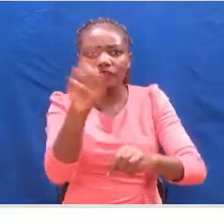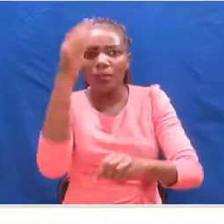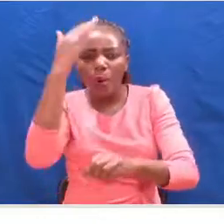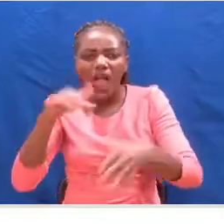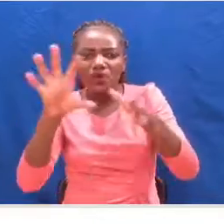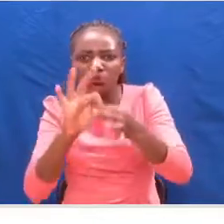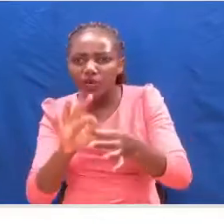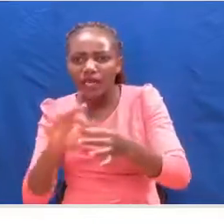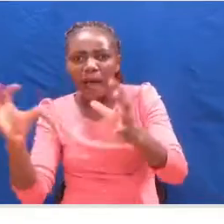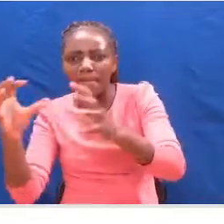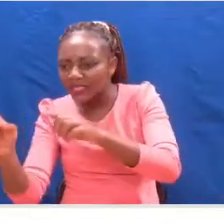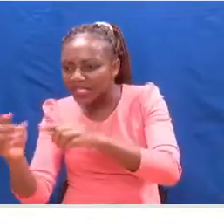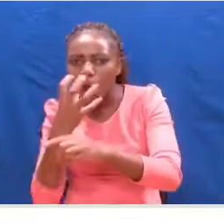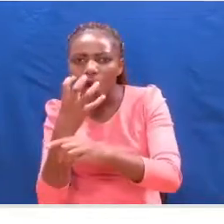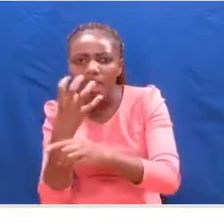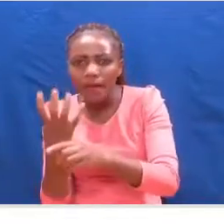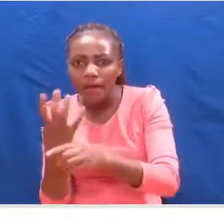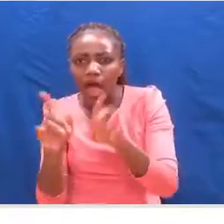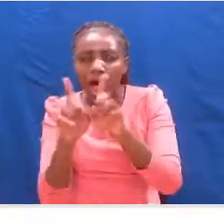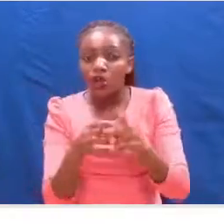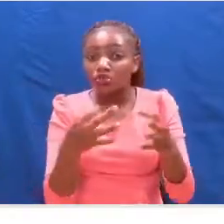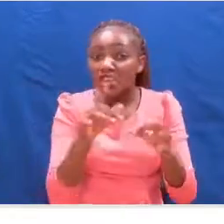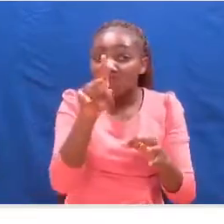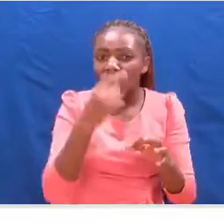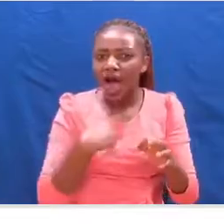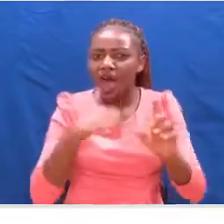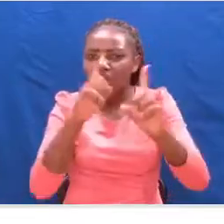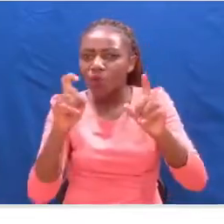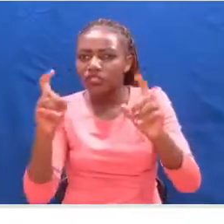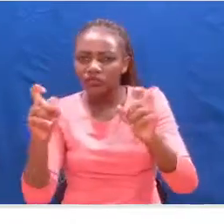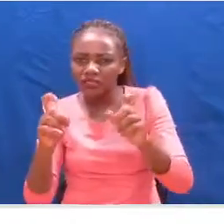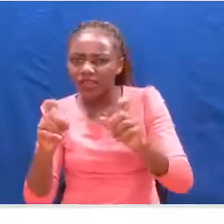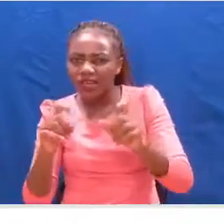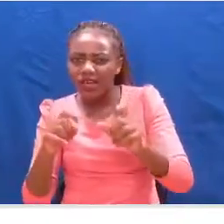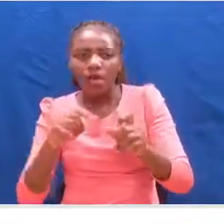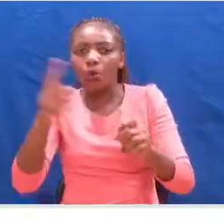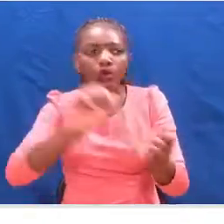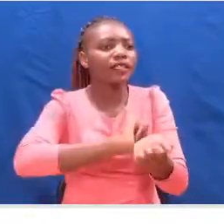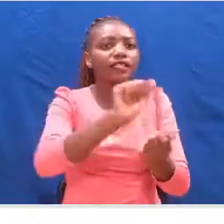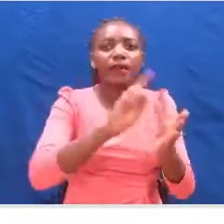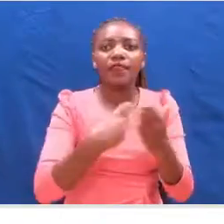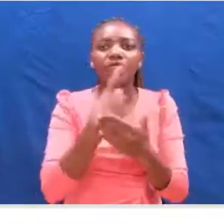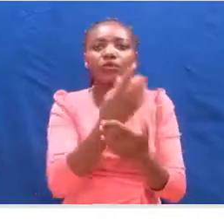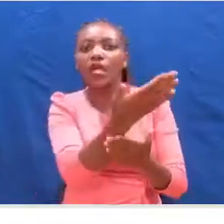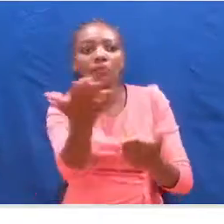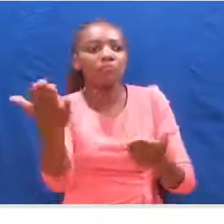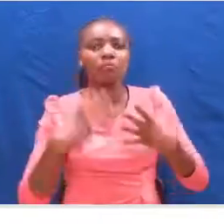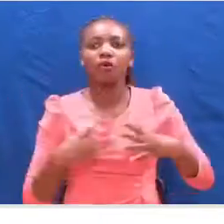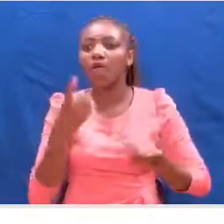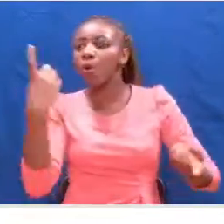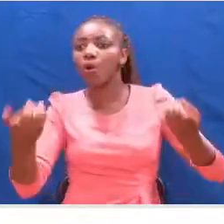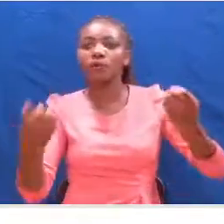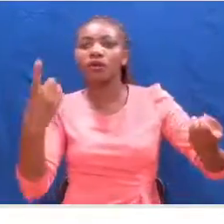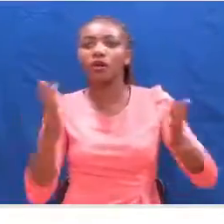cha ODM. Na kama kuna maswali ya kufanya disciplinary action, tuanzie wale wameanza kuchingana na chama